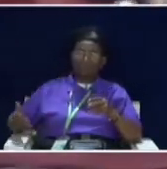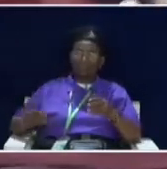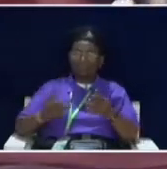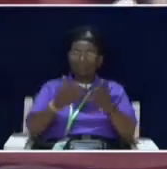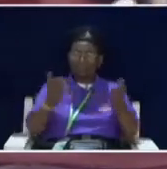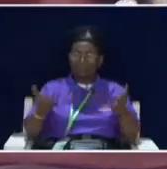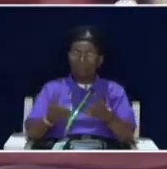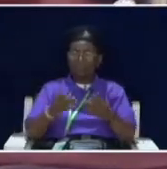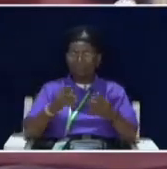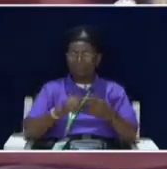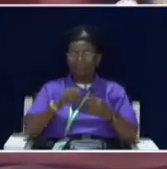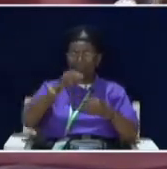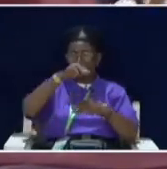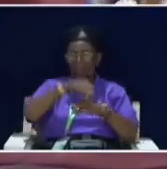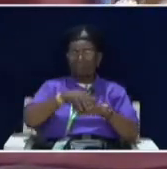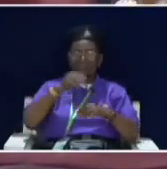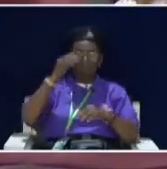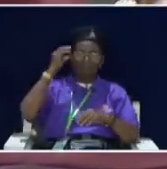Hear my cry.